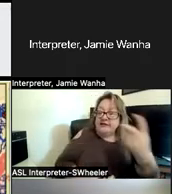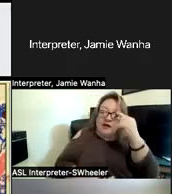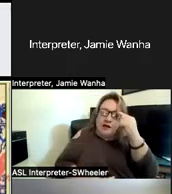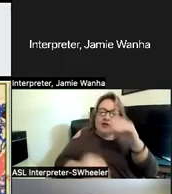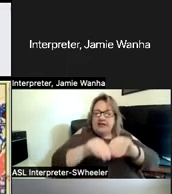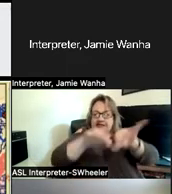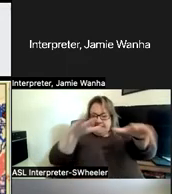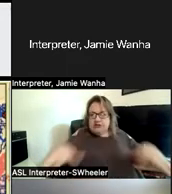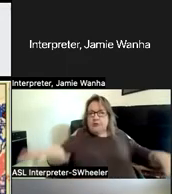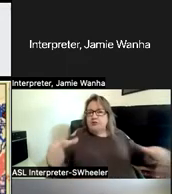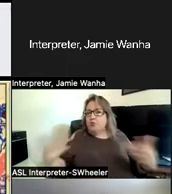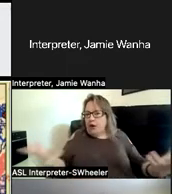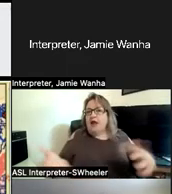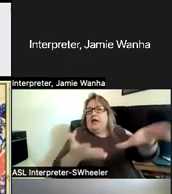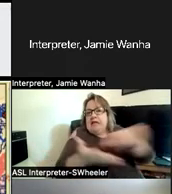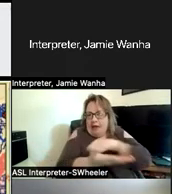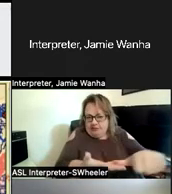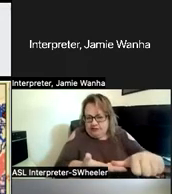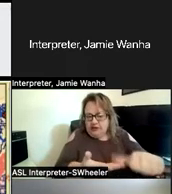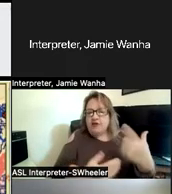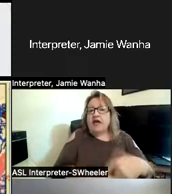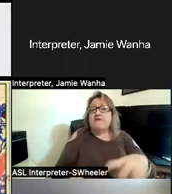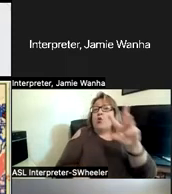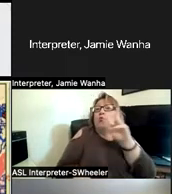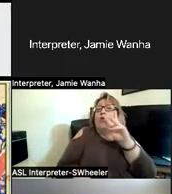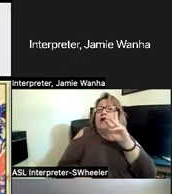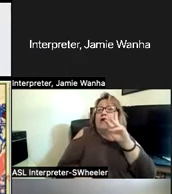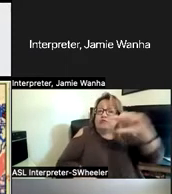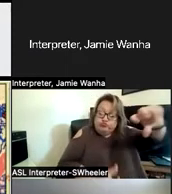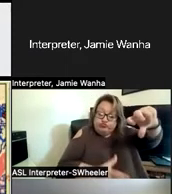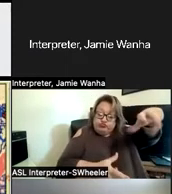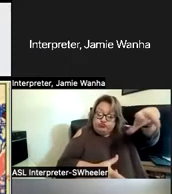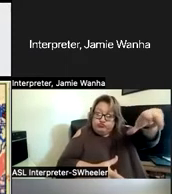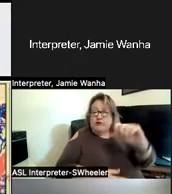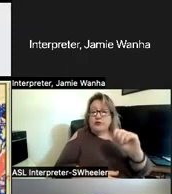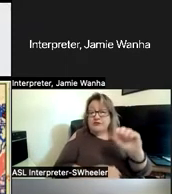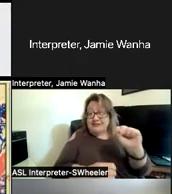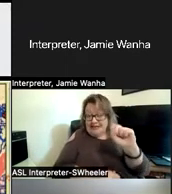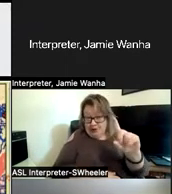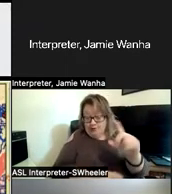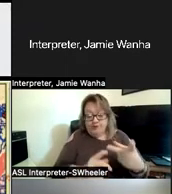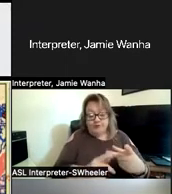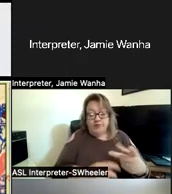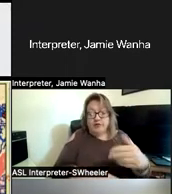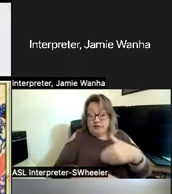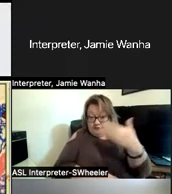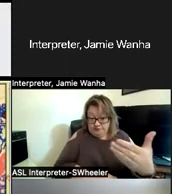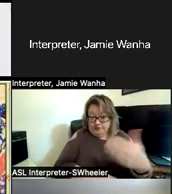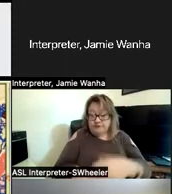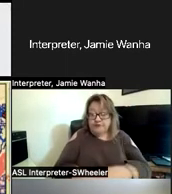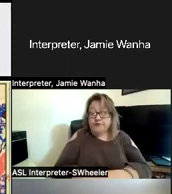distribution of the damage, for example, to the water system in San Diego. In the next one,